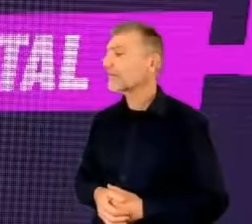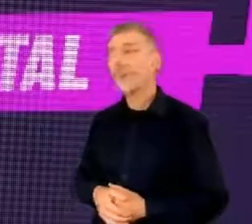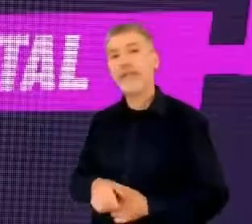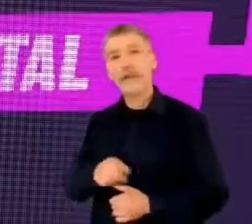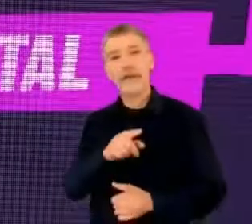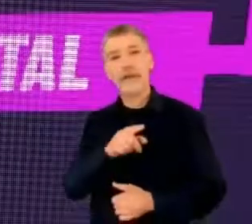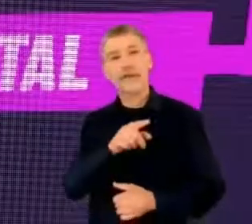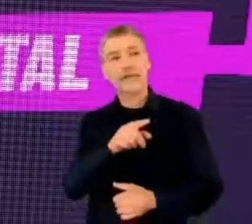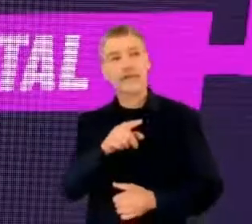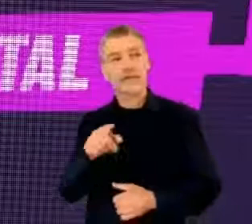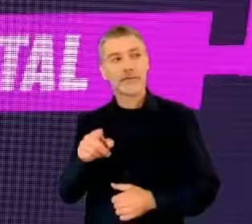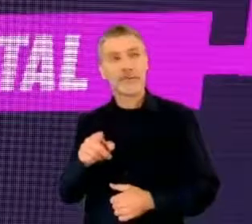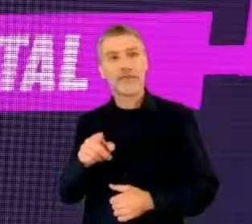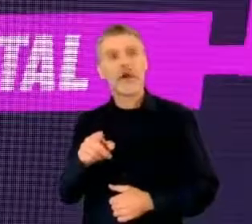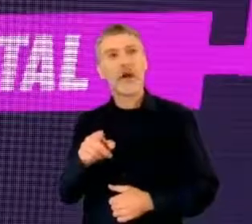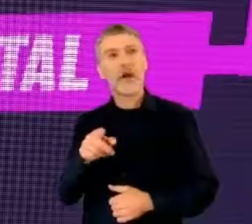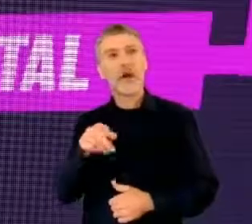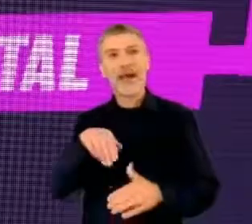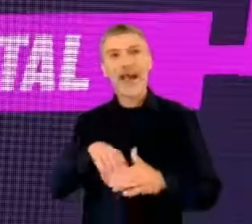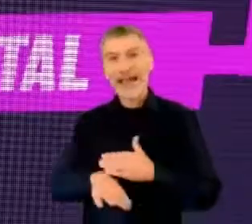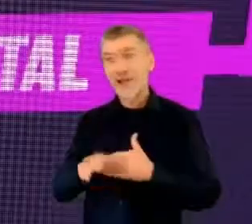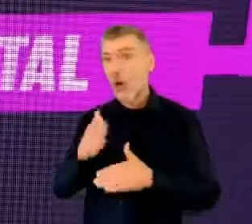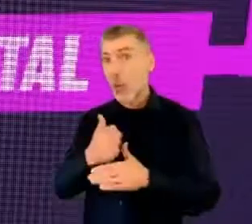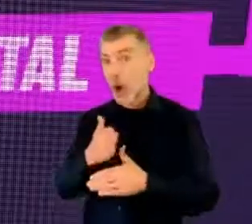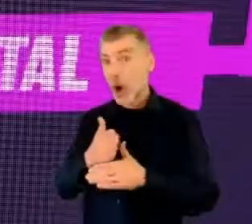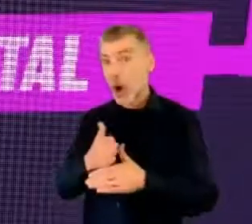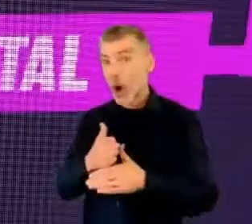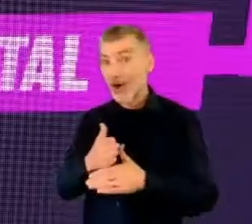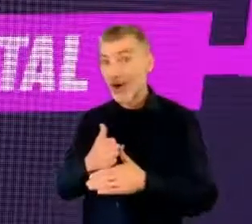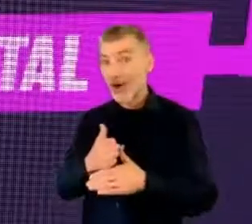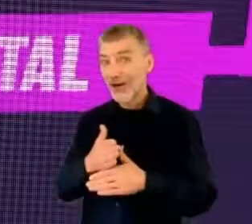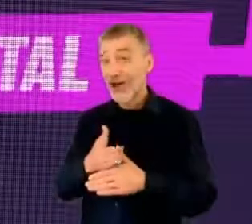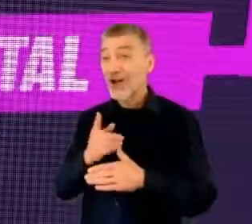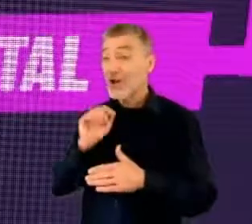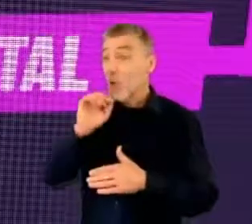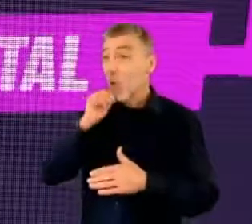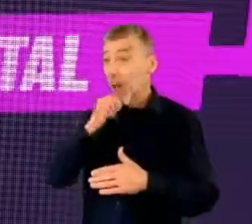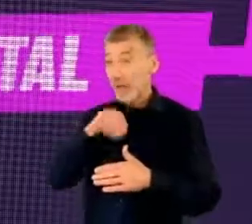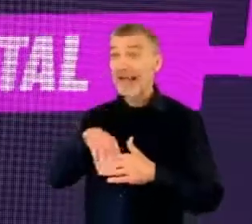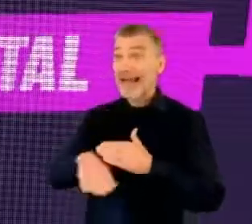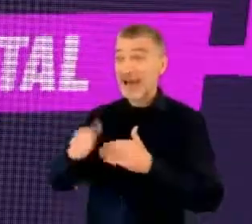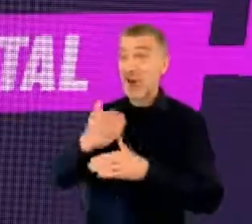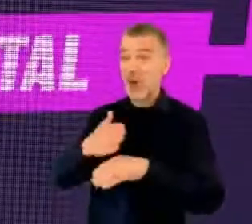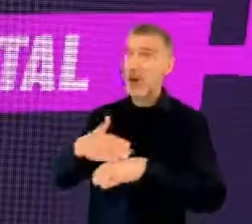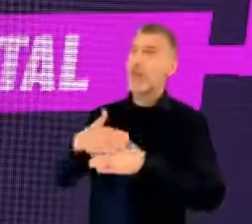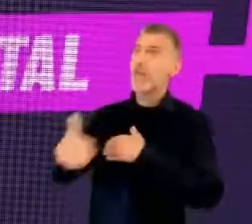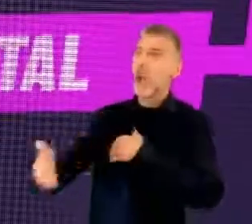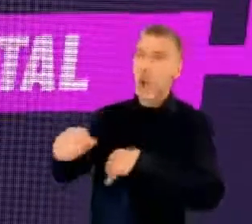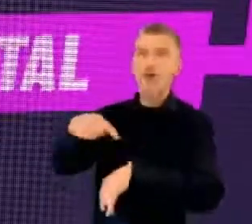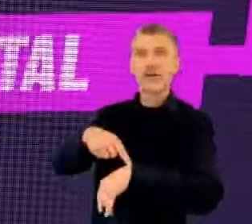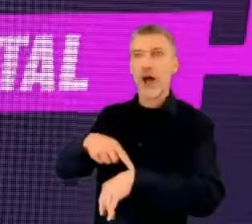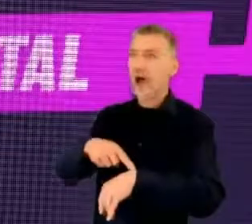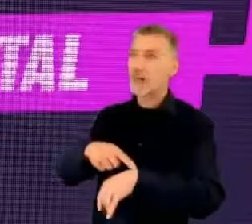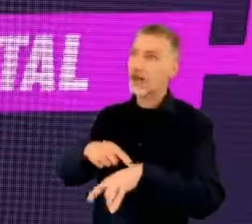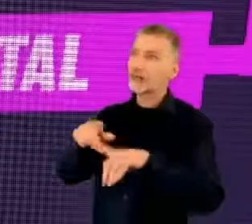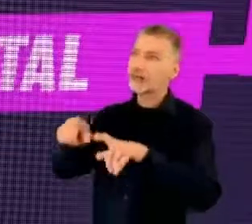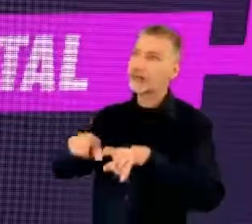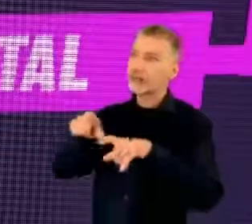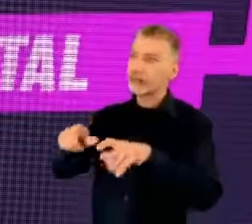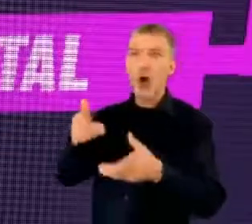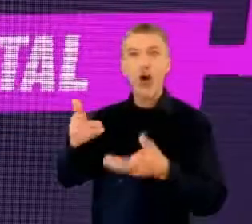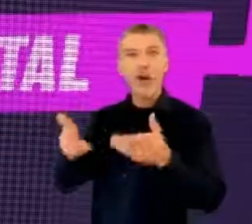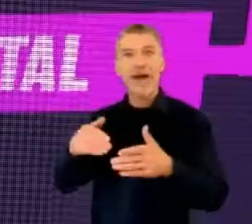time at work than you will with your family when you get older, without a doubt. So you've got to go for something that you love. So I want to